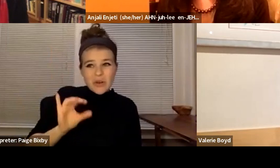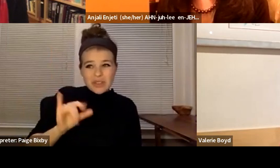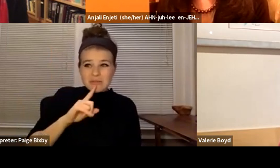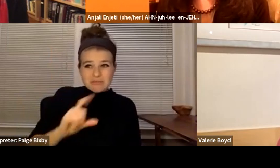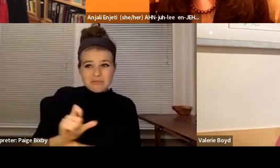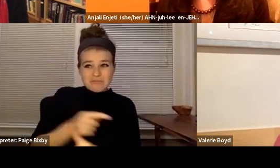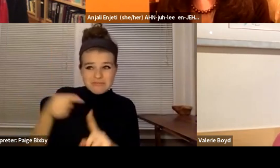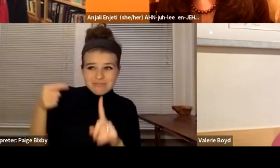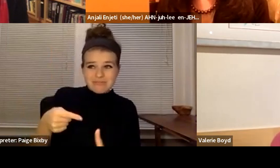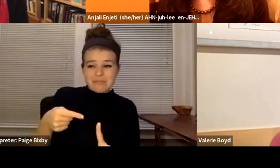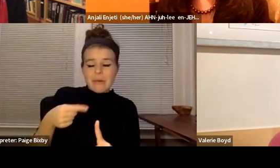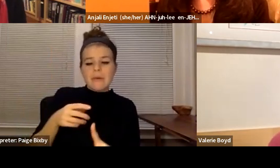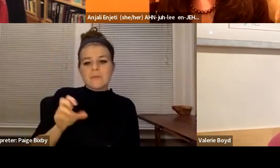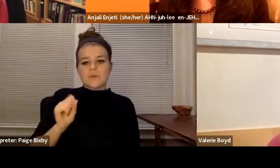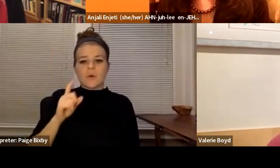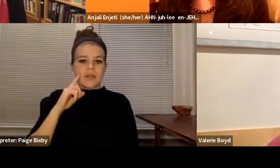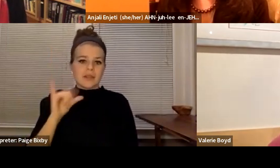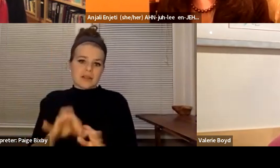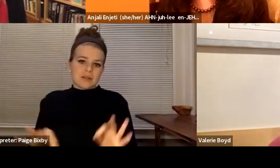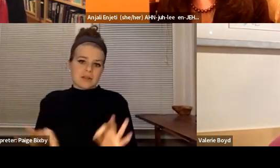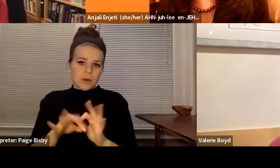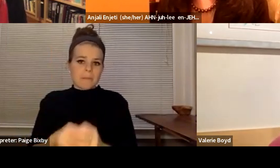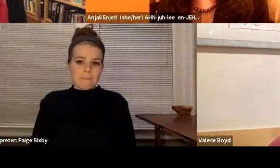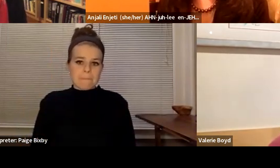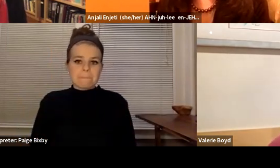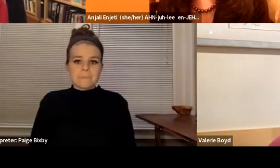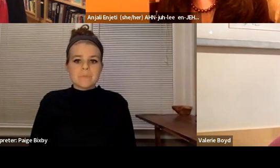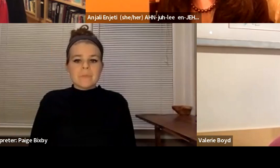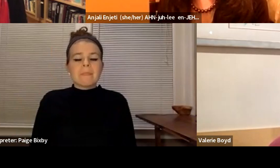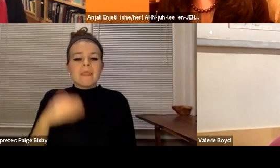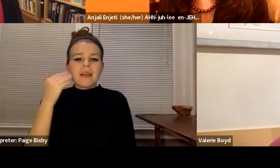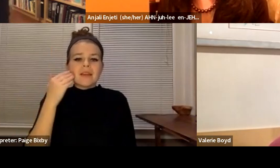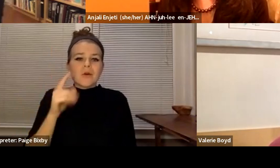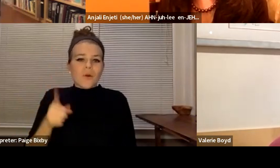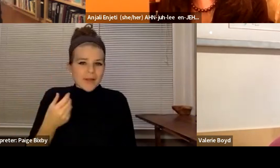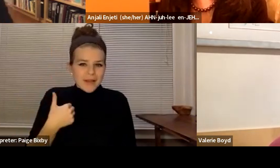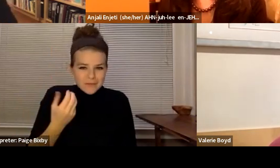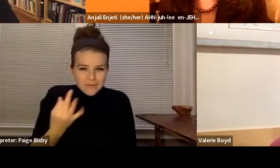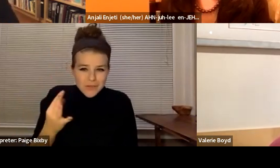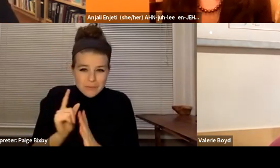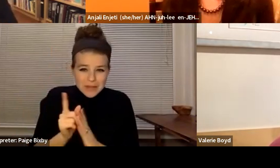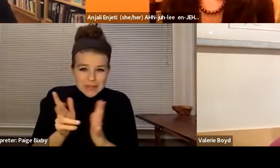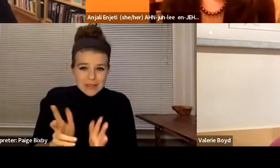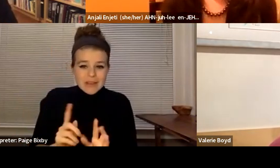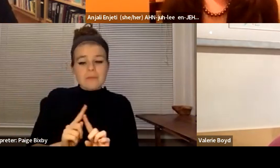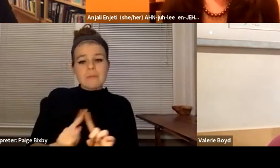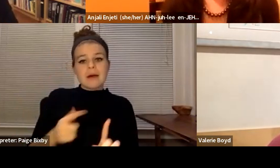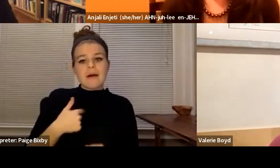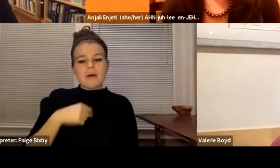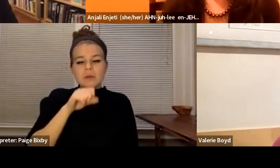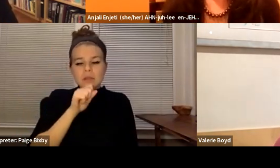at here. And so I think that's so important. Well, you know, we've got a few minutes left, and I would